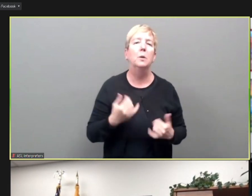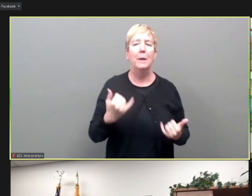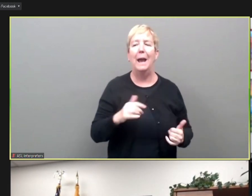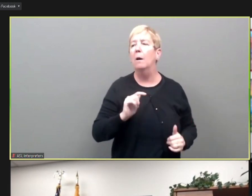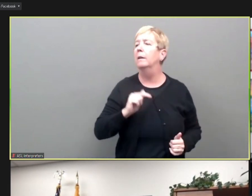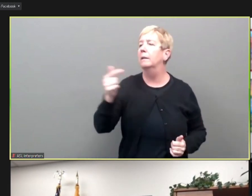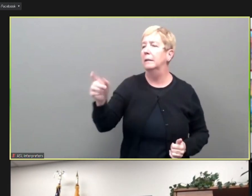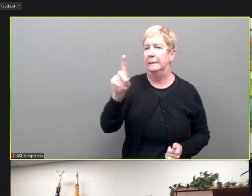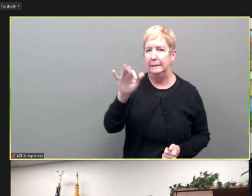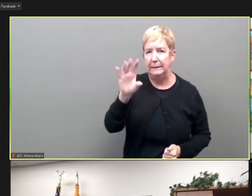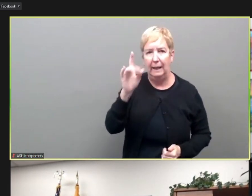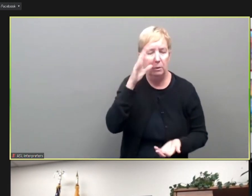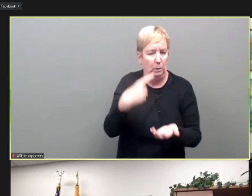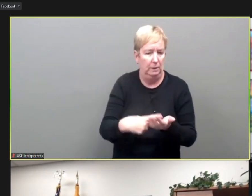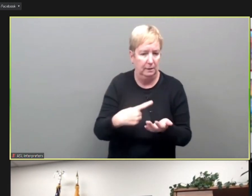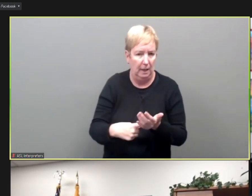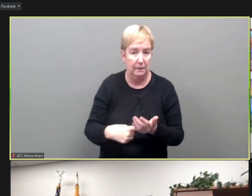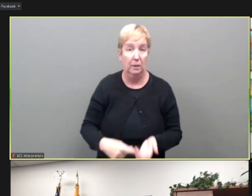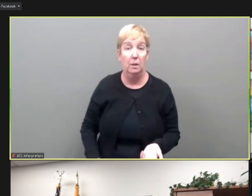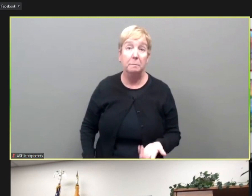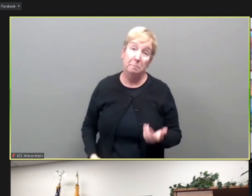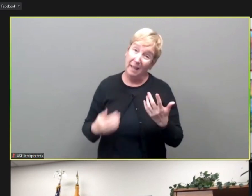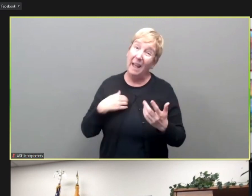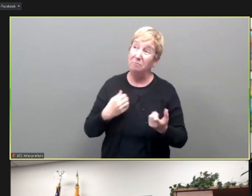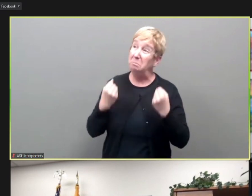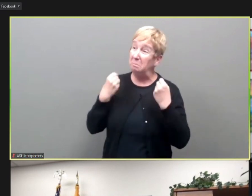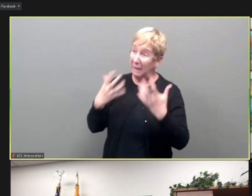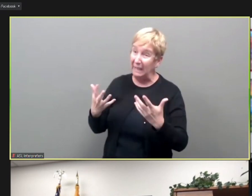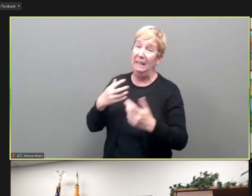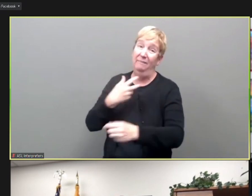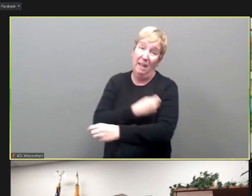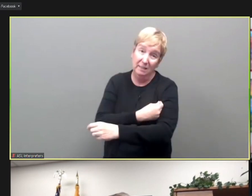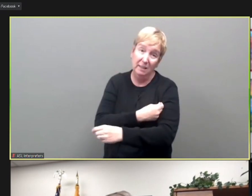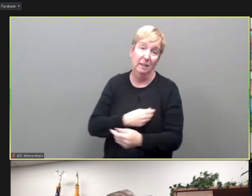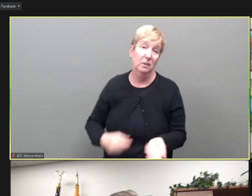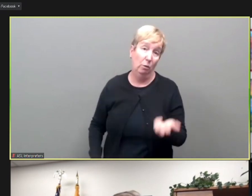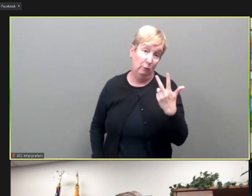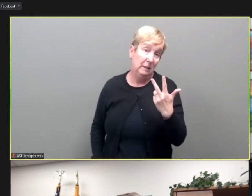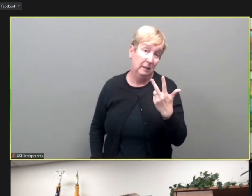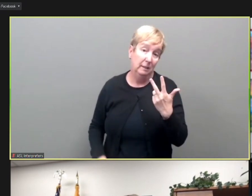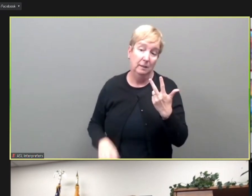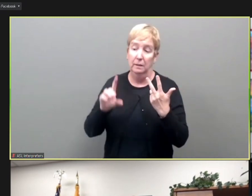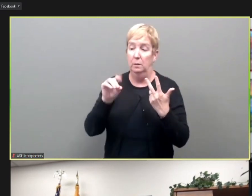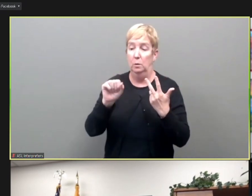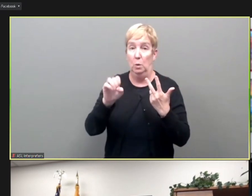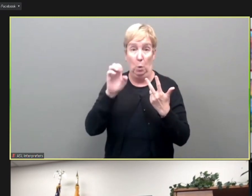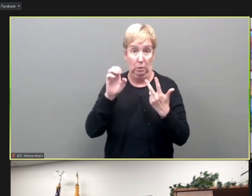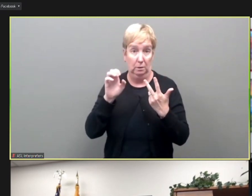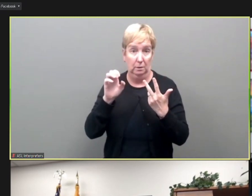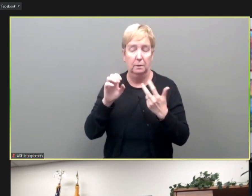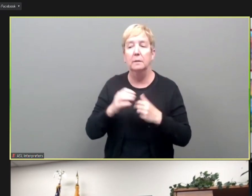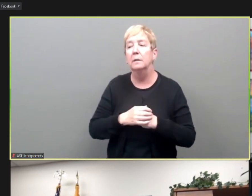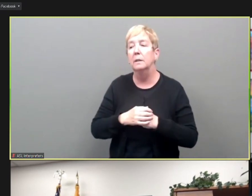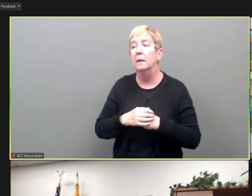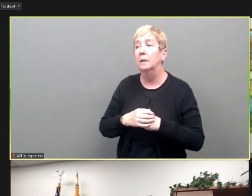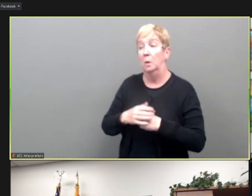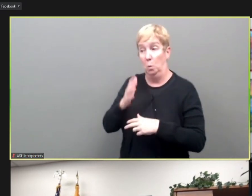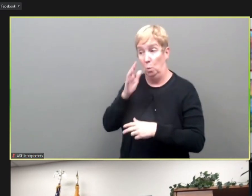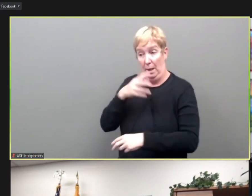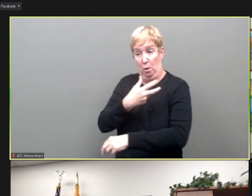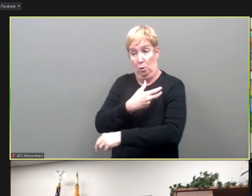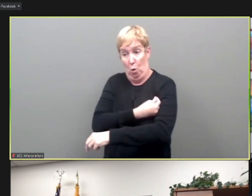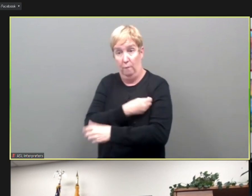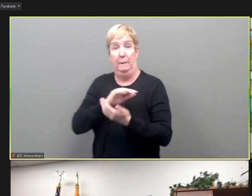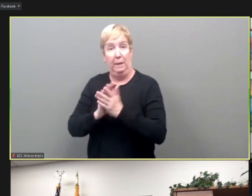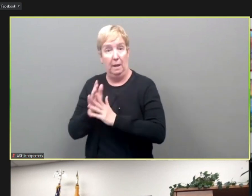many other vaccines, it's a 3-dose series, whether, the vaccine for COVID becomes like that, a